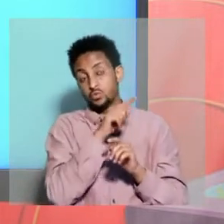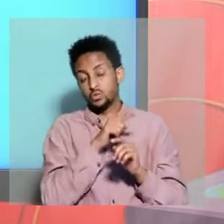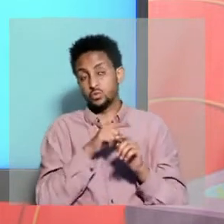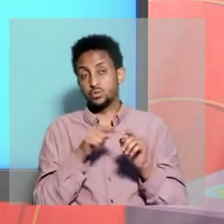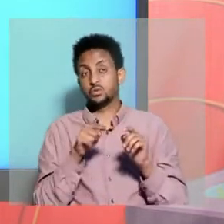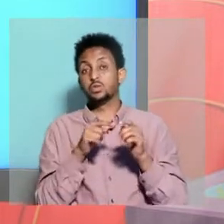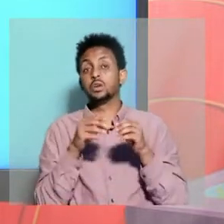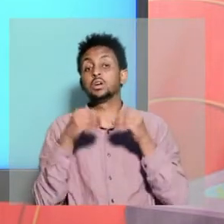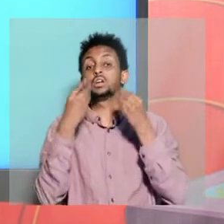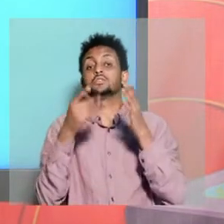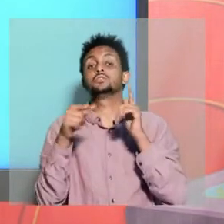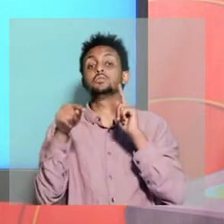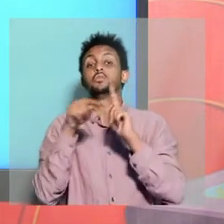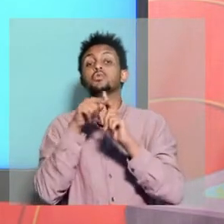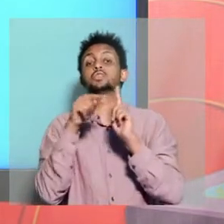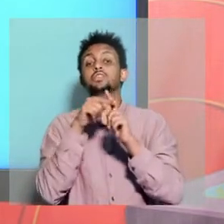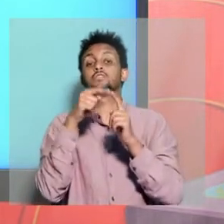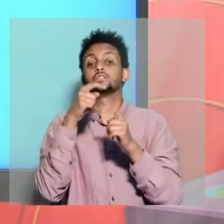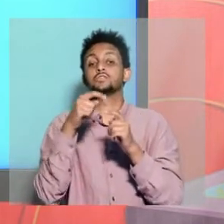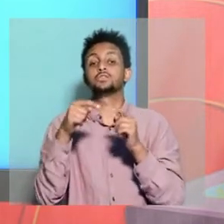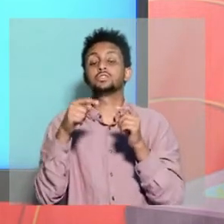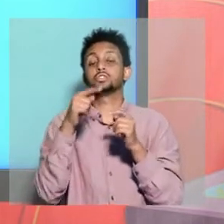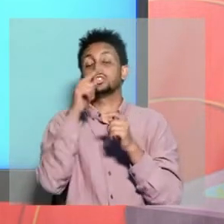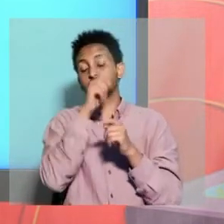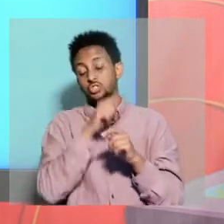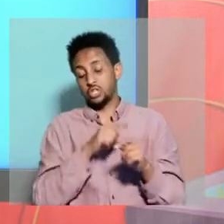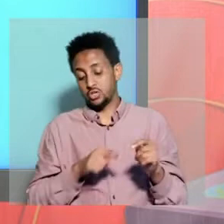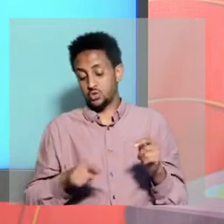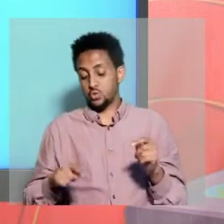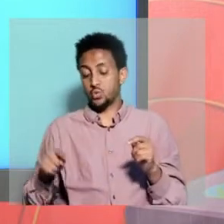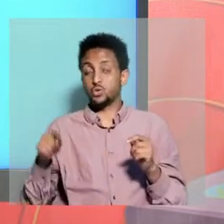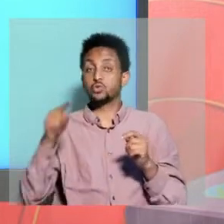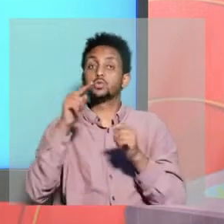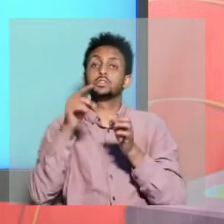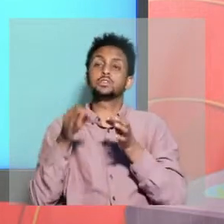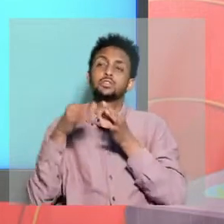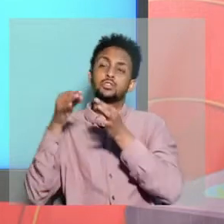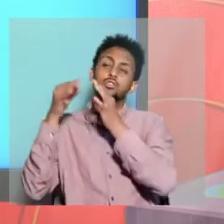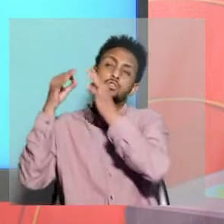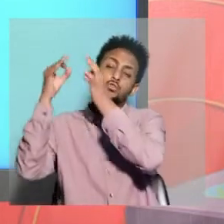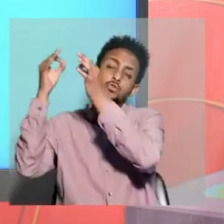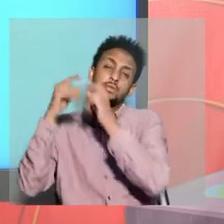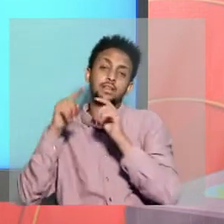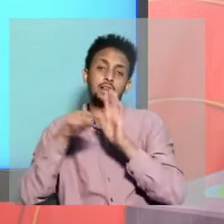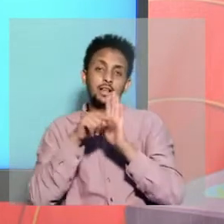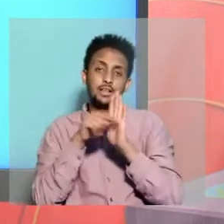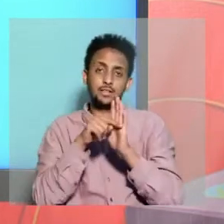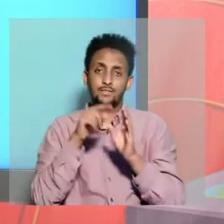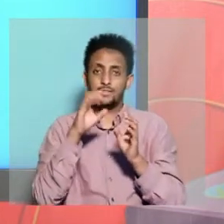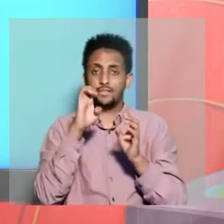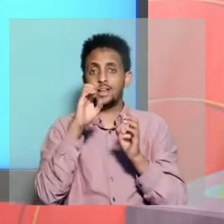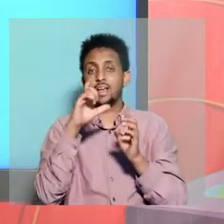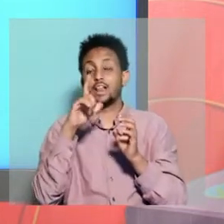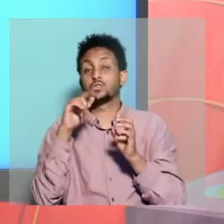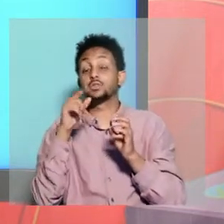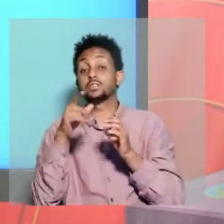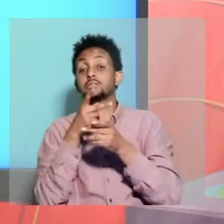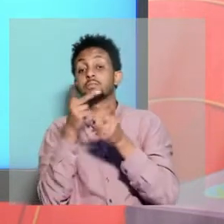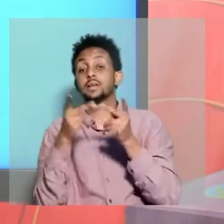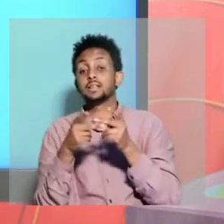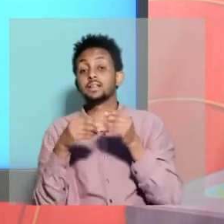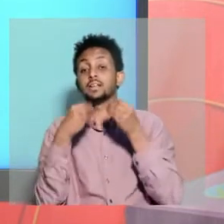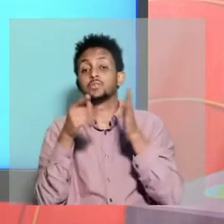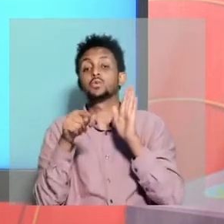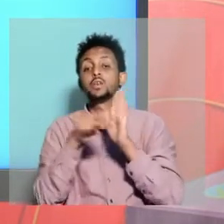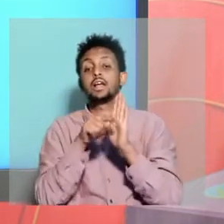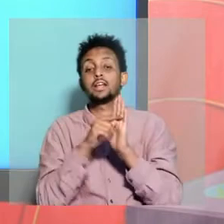this place has a positive charge, and the charge are going to be distributed here, the negative charge, the electrons, so that these plates are going to